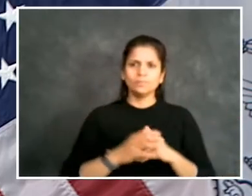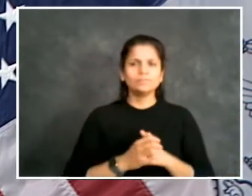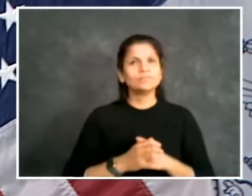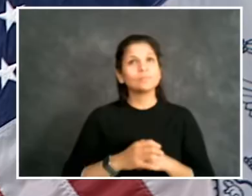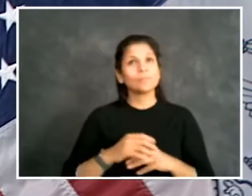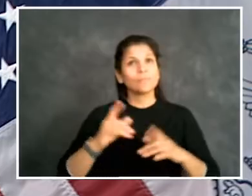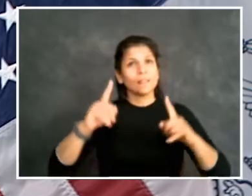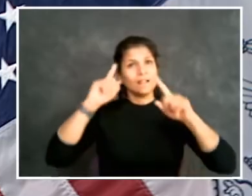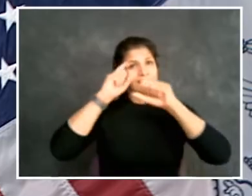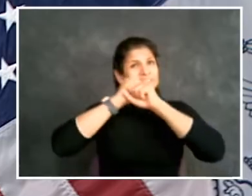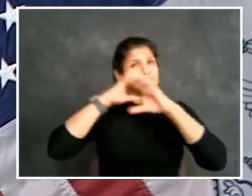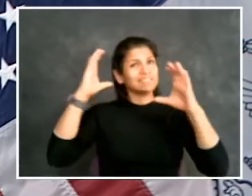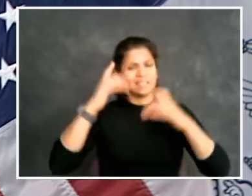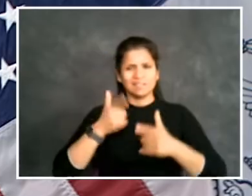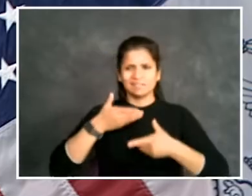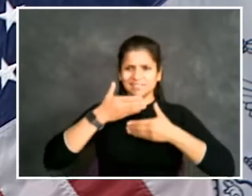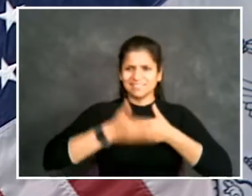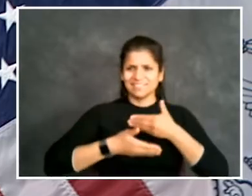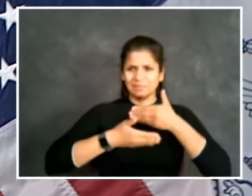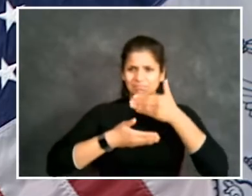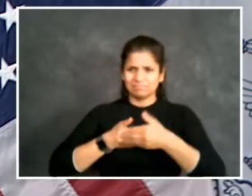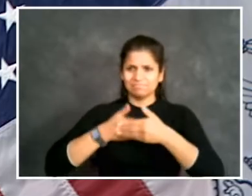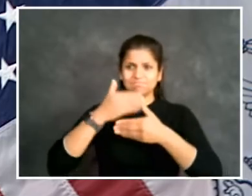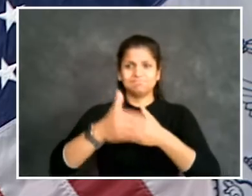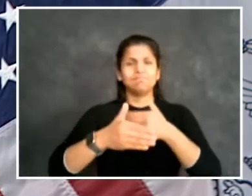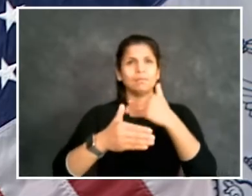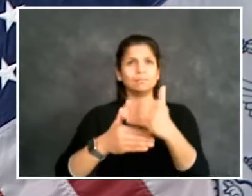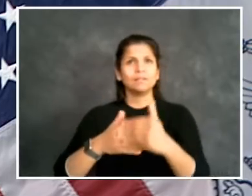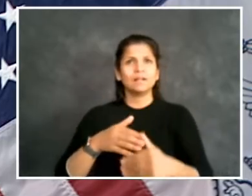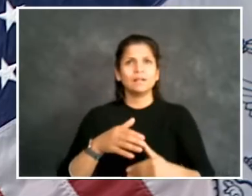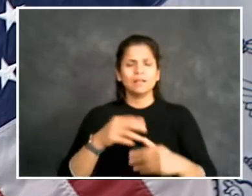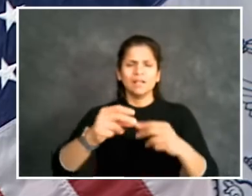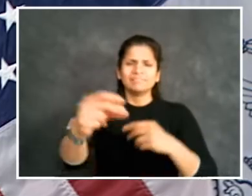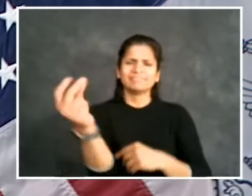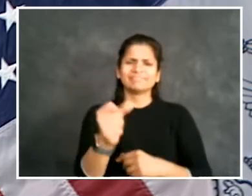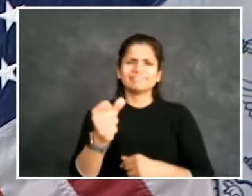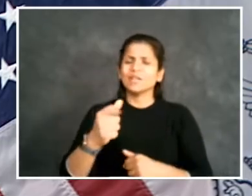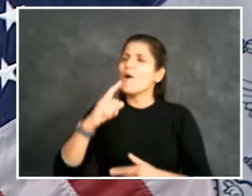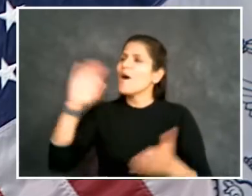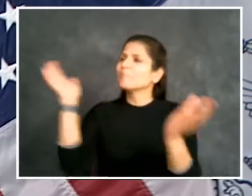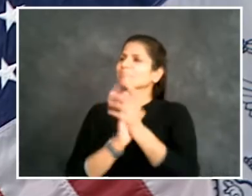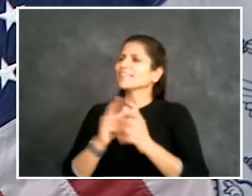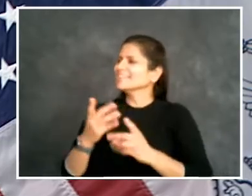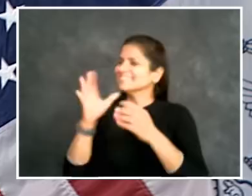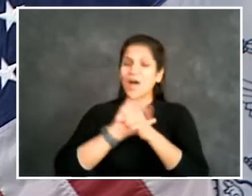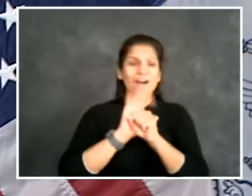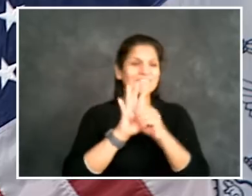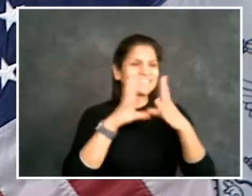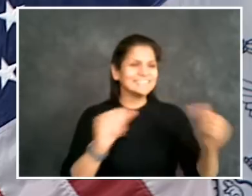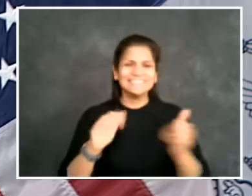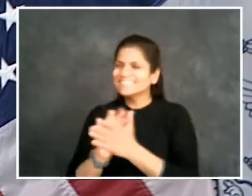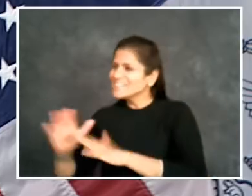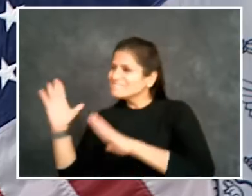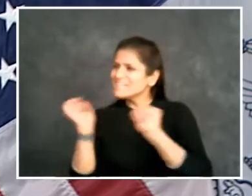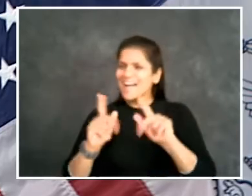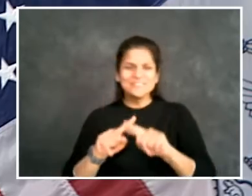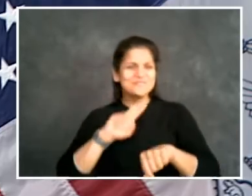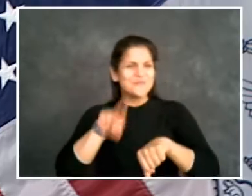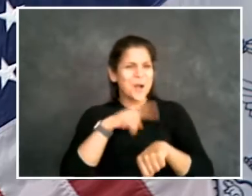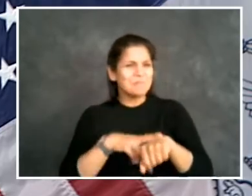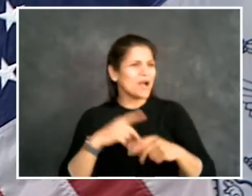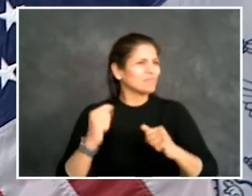might be more appropriate to do or less dangerous to do versus other things. So first of all, when I think of